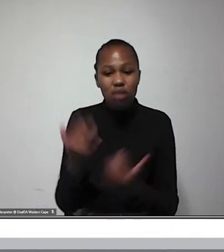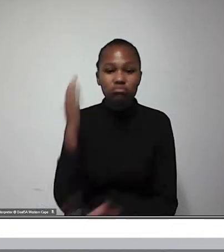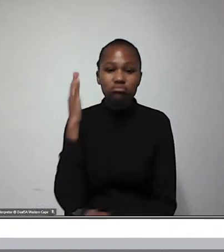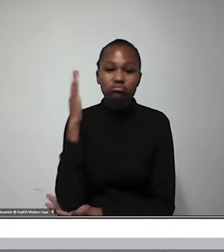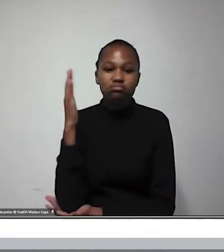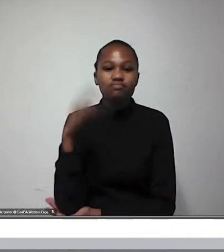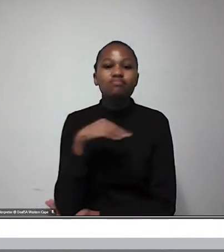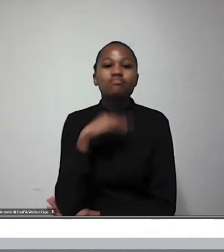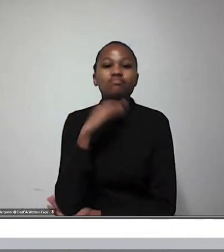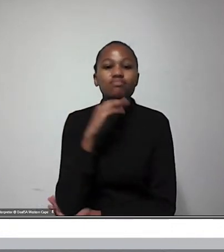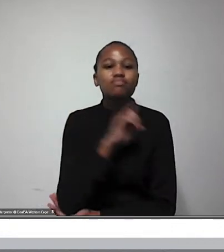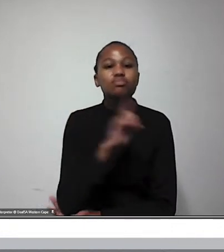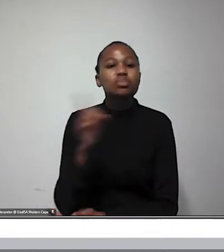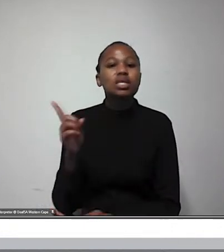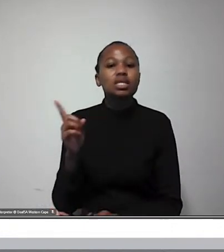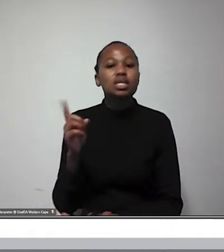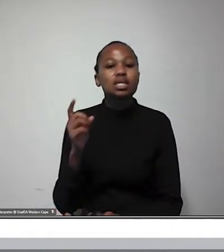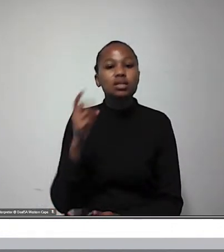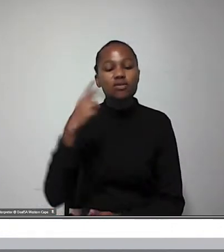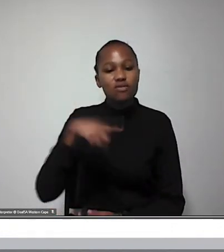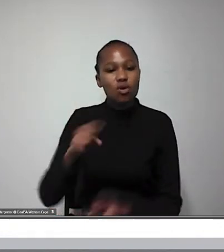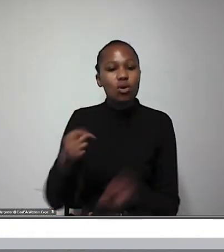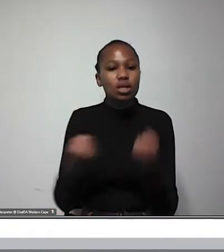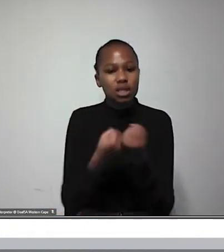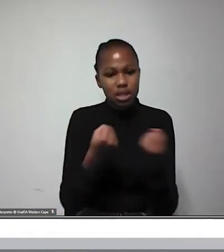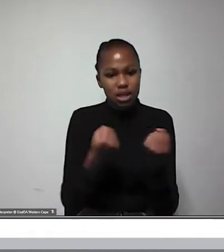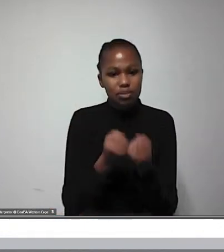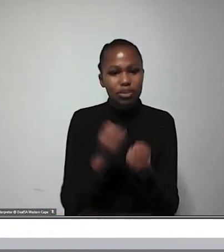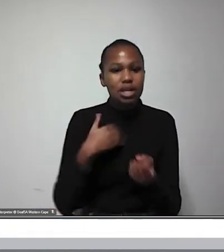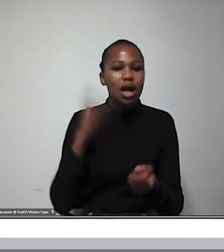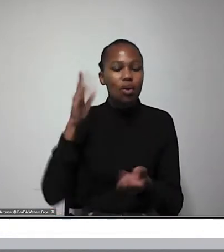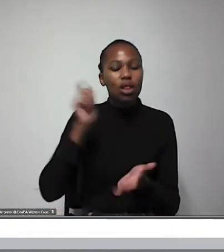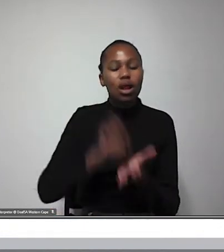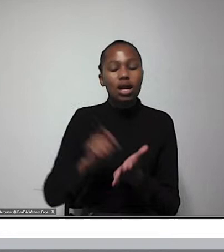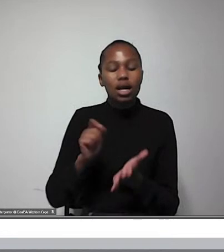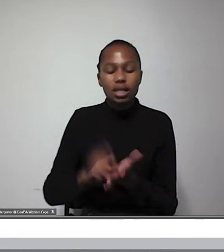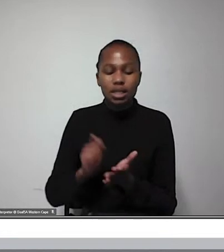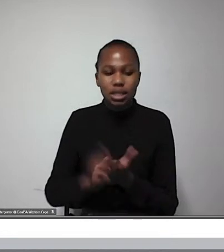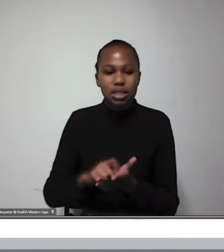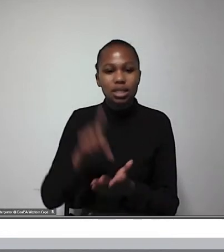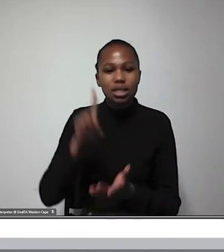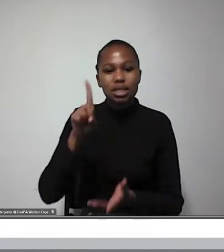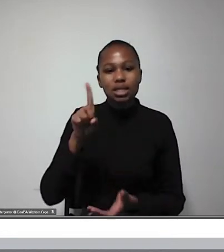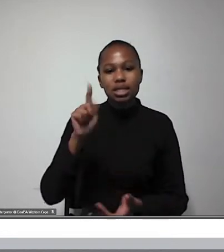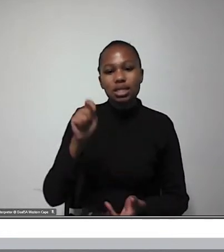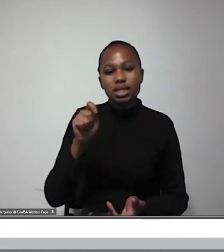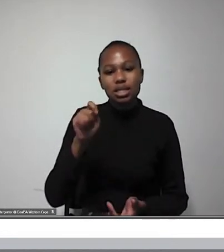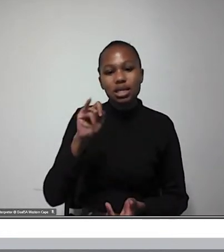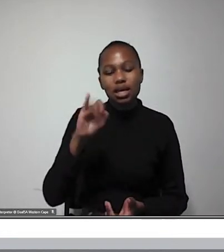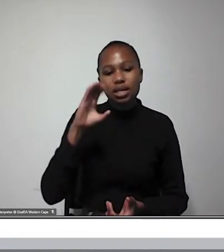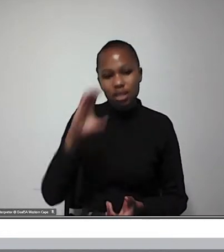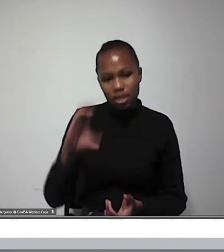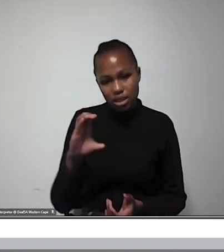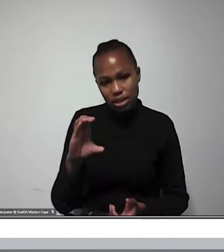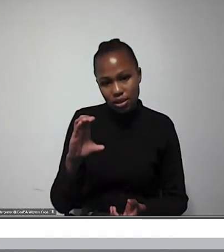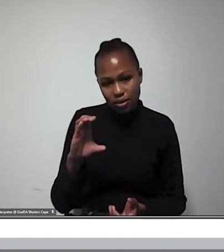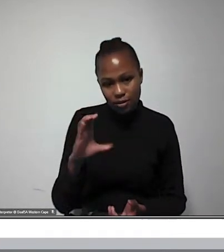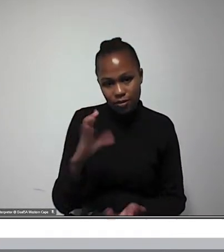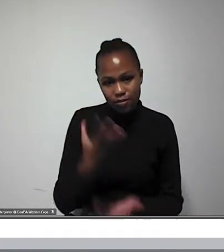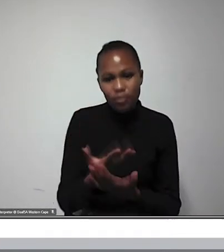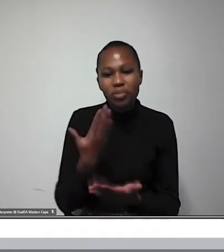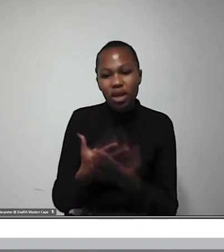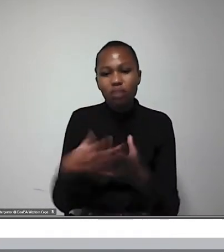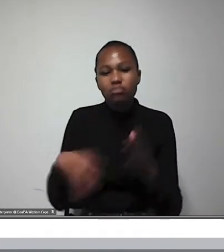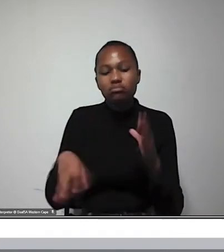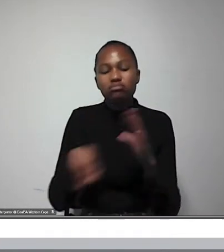with your support, I will write to DTIC and the NCOP to request that we can be included. And if